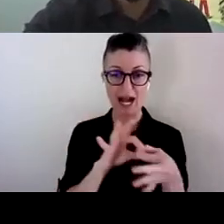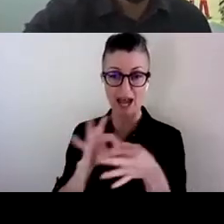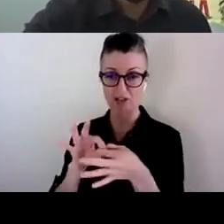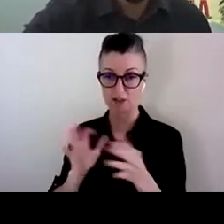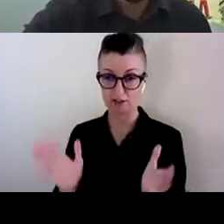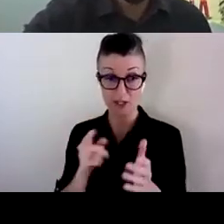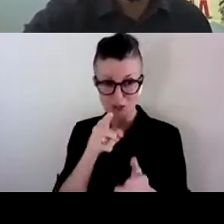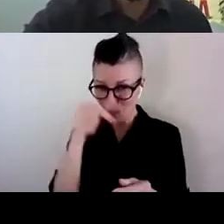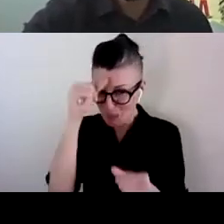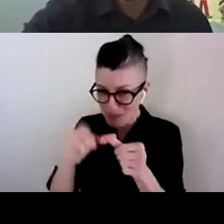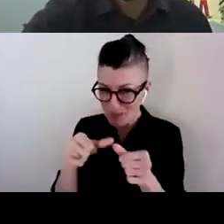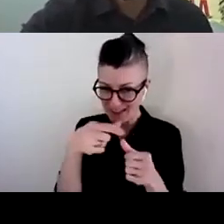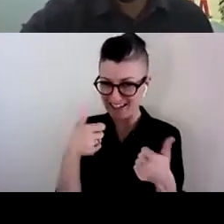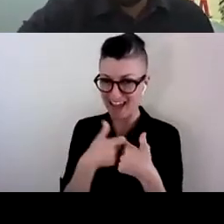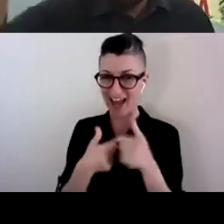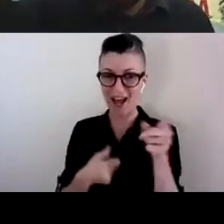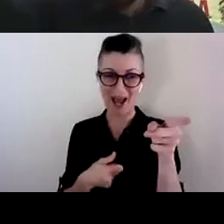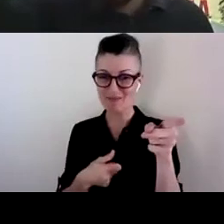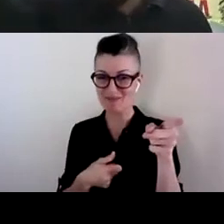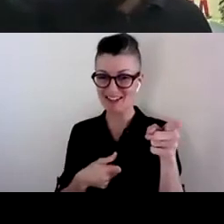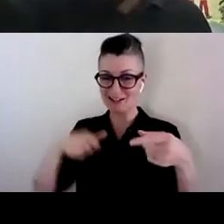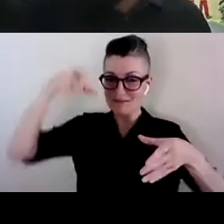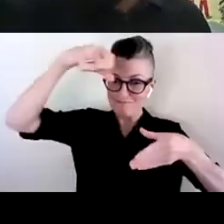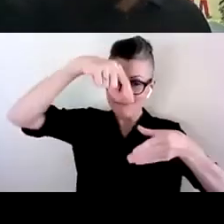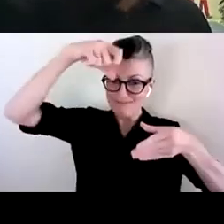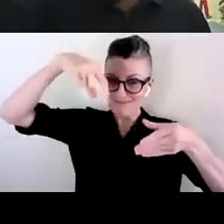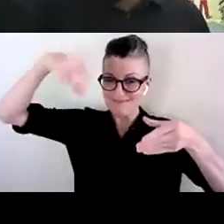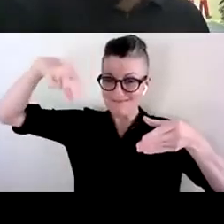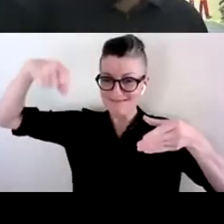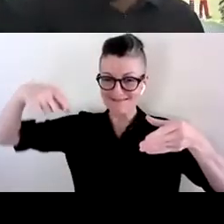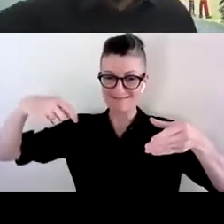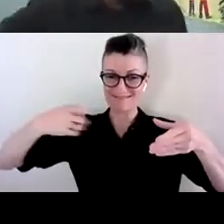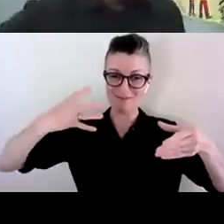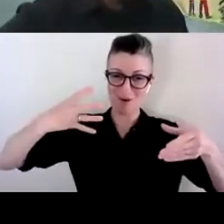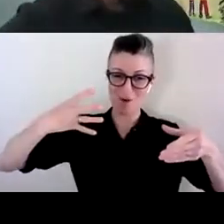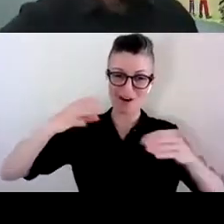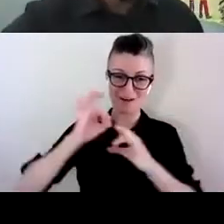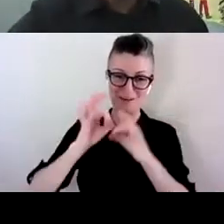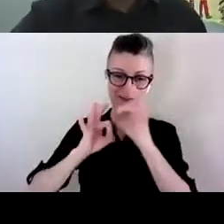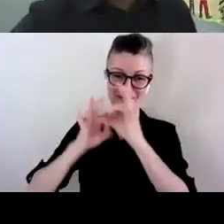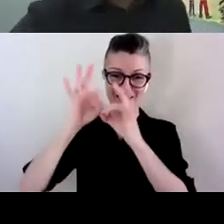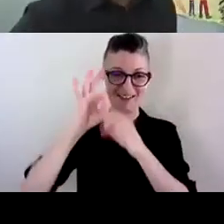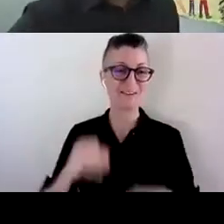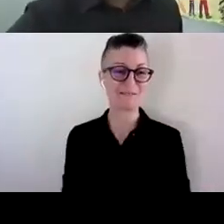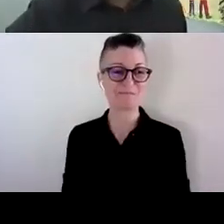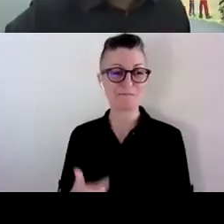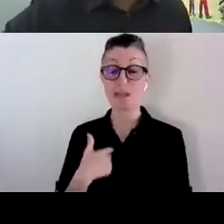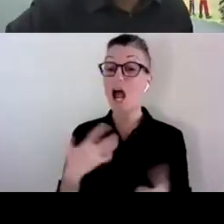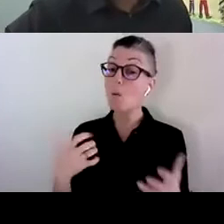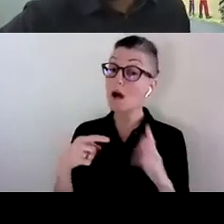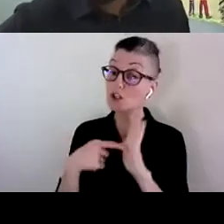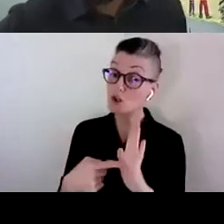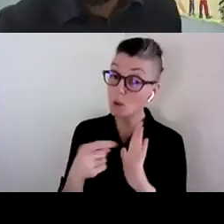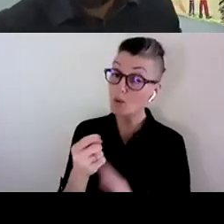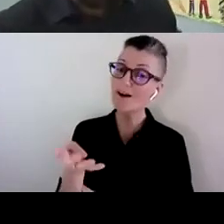Y'all remember this game? It's Connect 4. I'm about to share 4 important connections, so